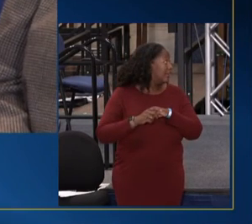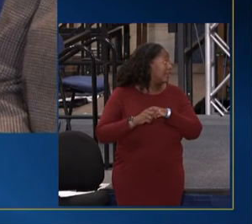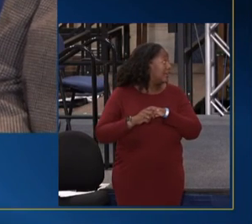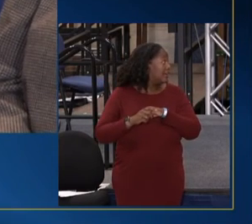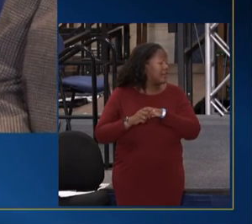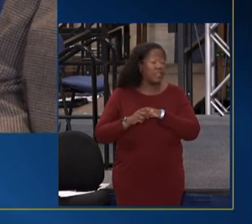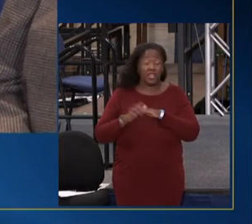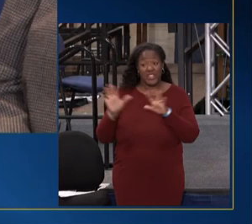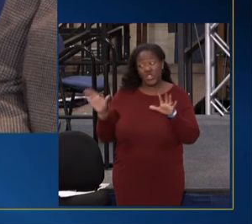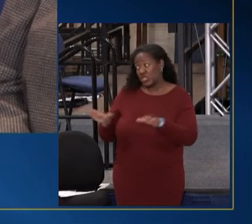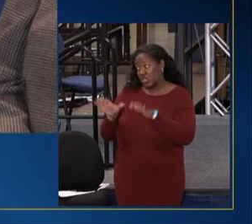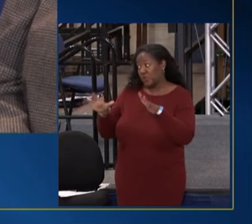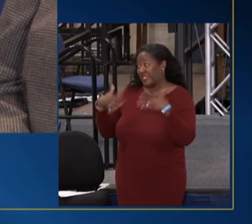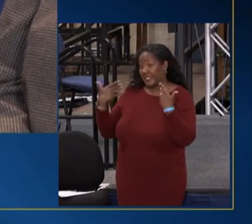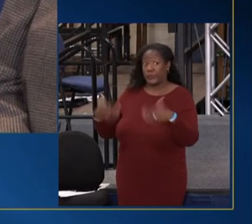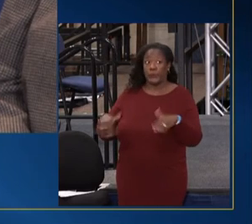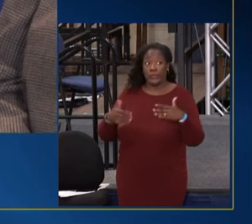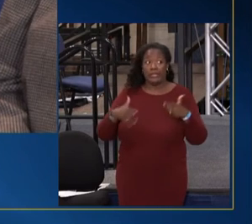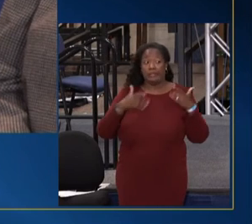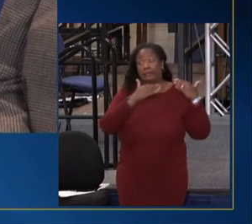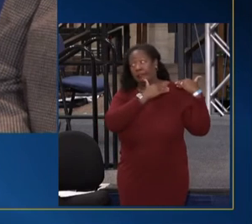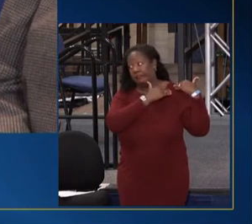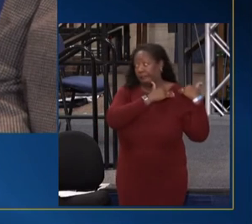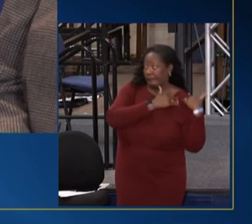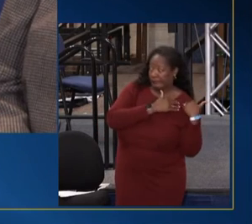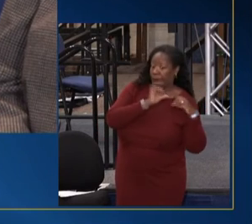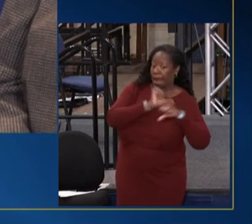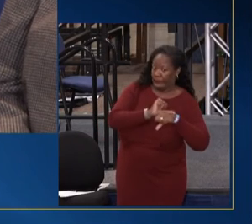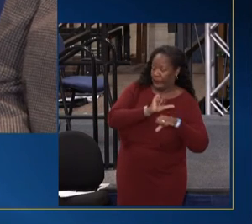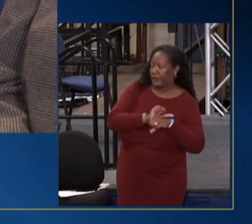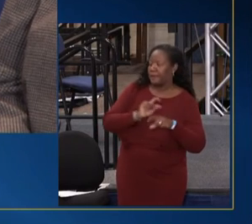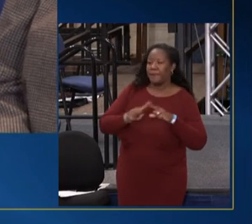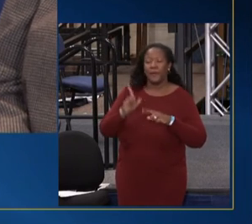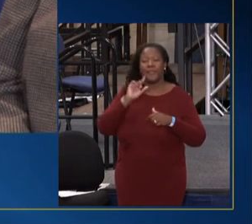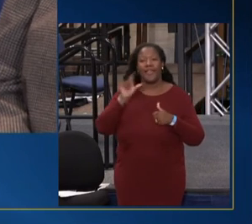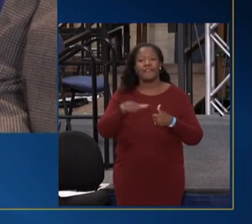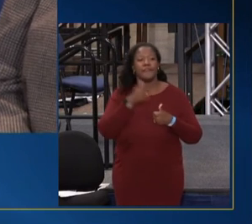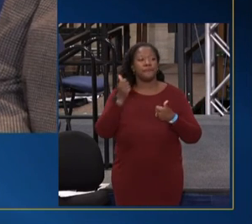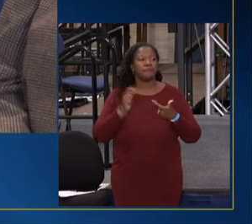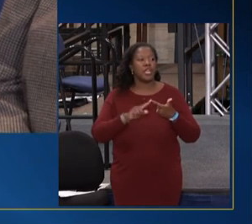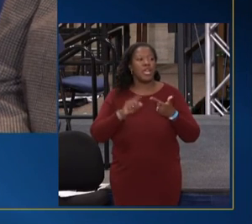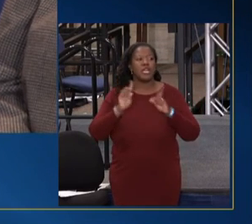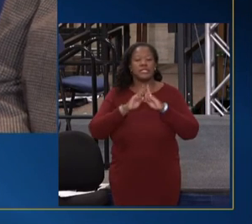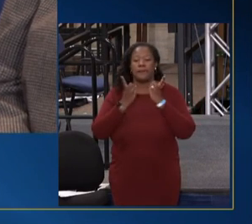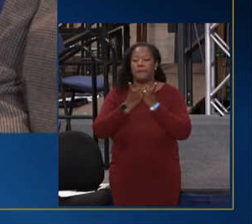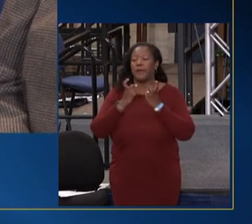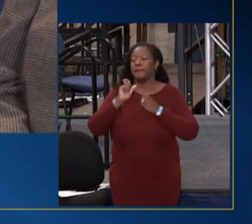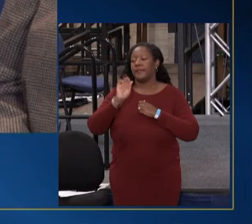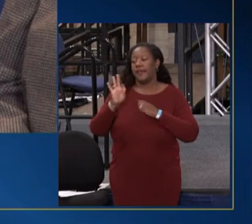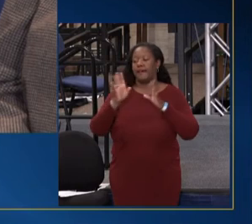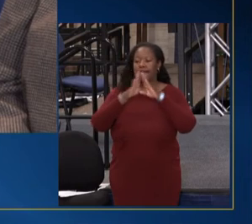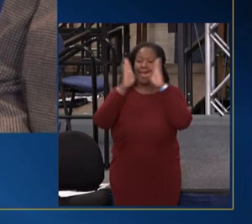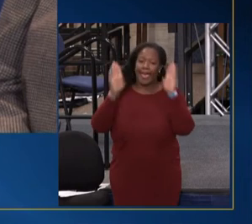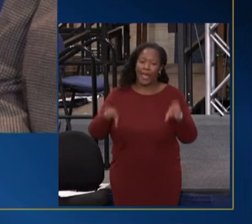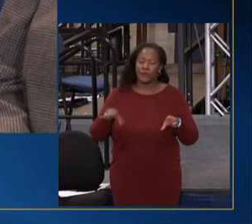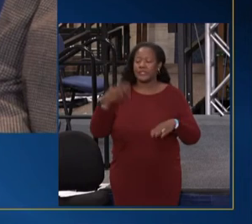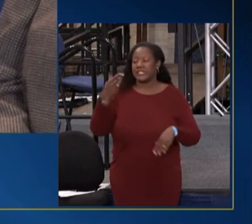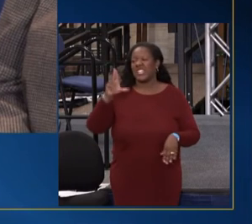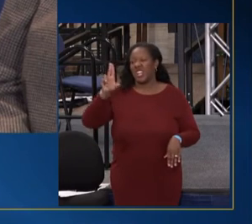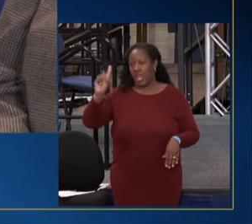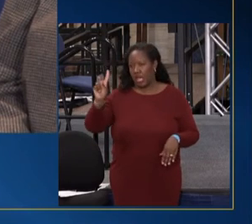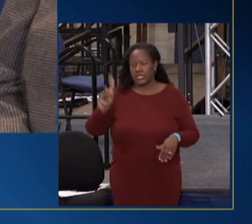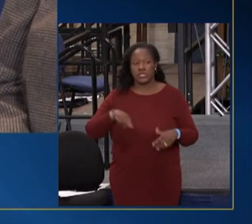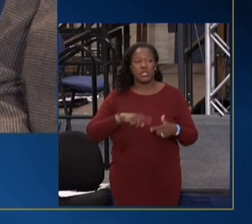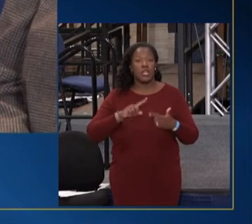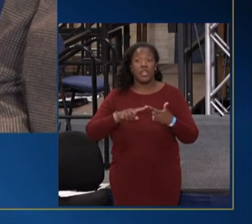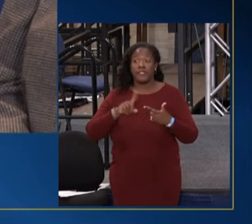of doing this huge heavy lift, we also have others such as the Department of Housing and Urban Development, which is also